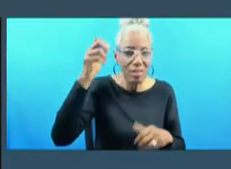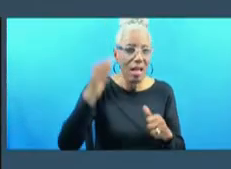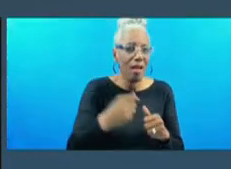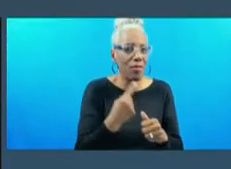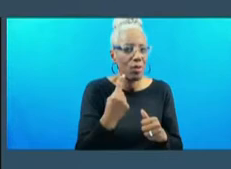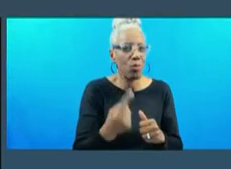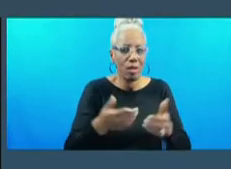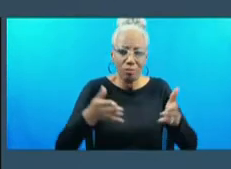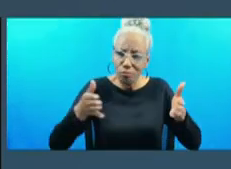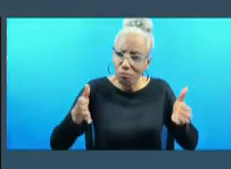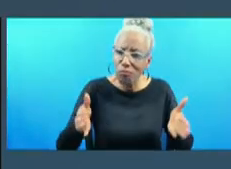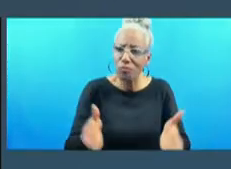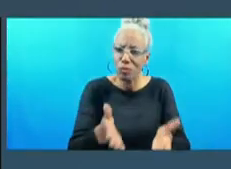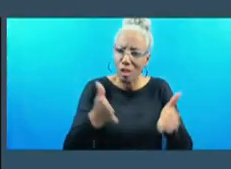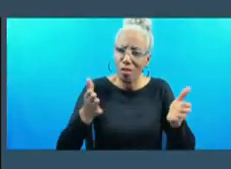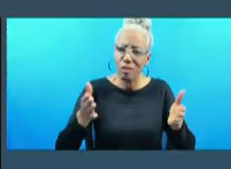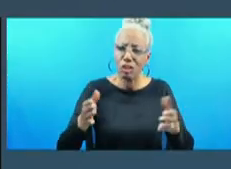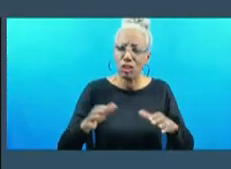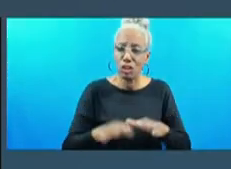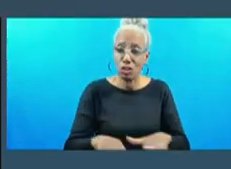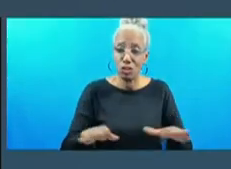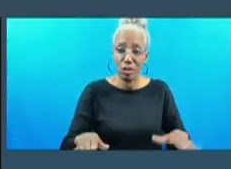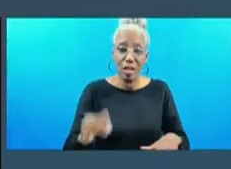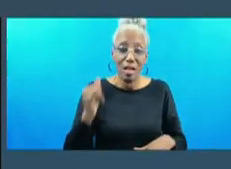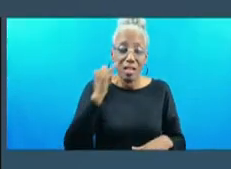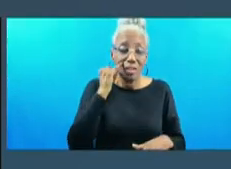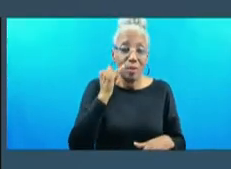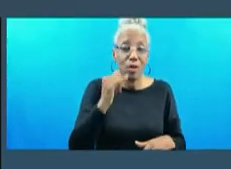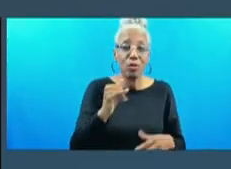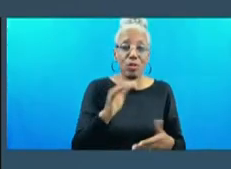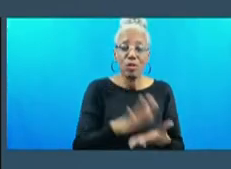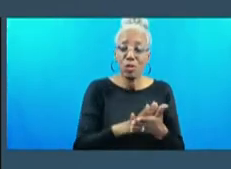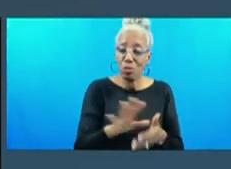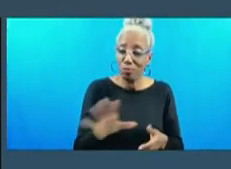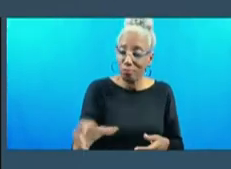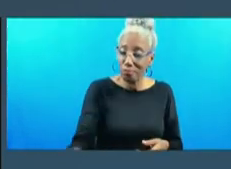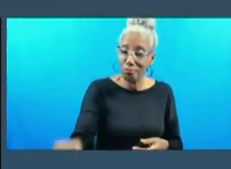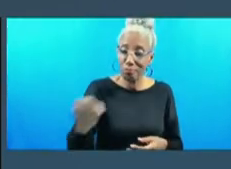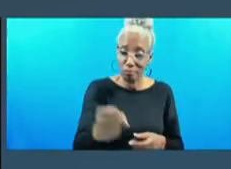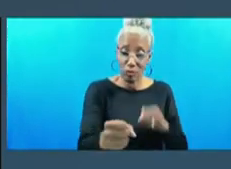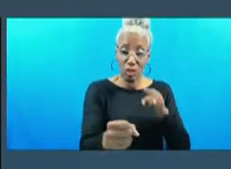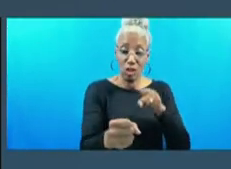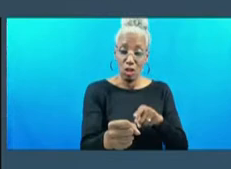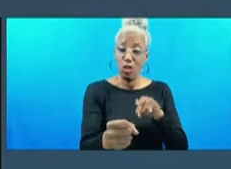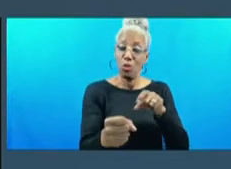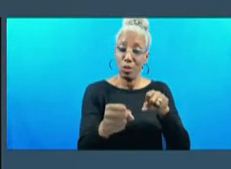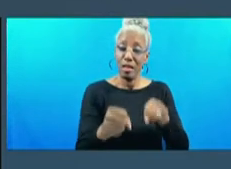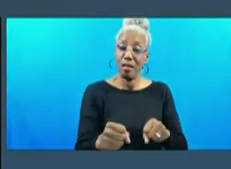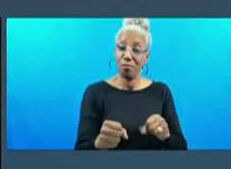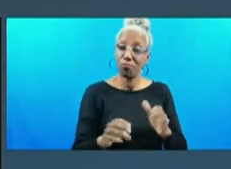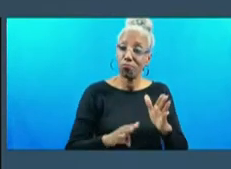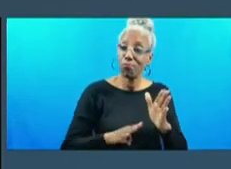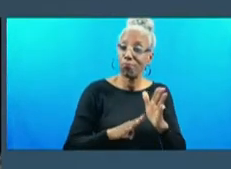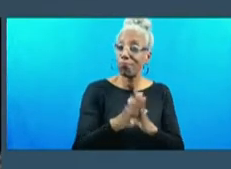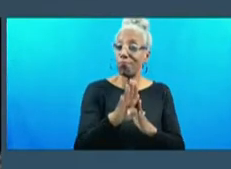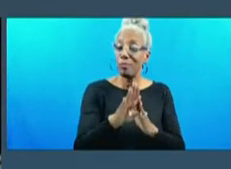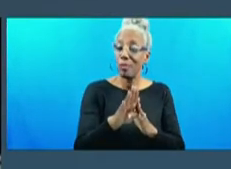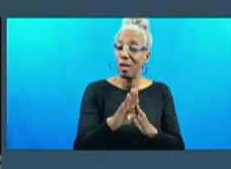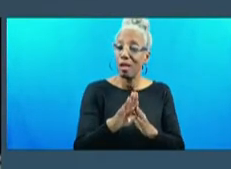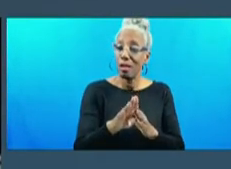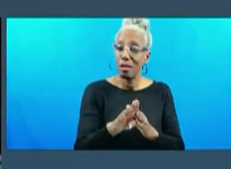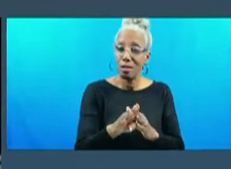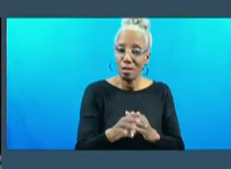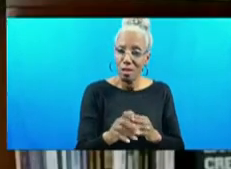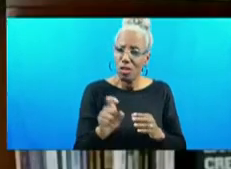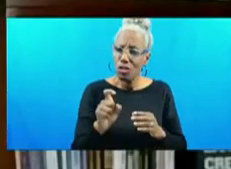children when the school identifies them as those who we think can accelerate, because we have factors that show us, so to push them to